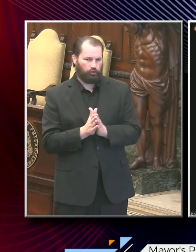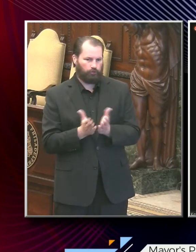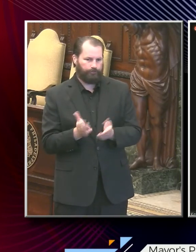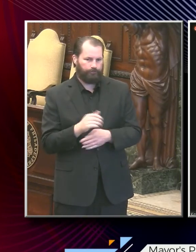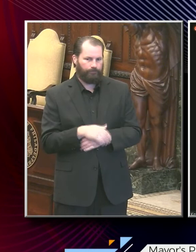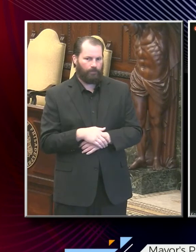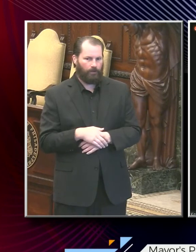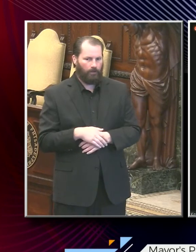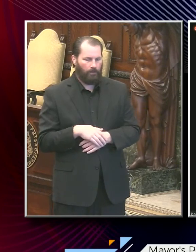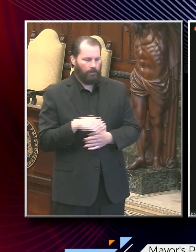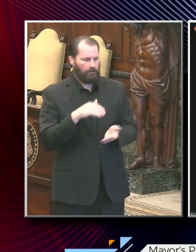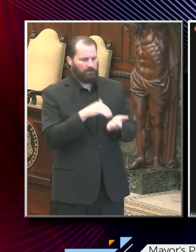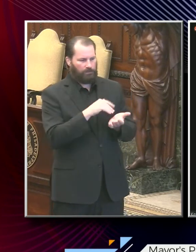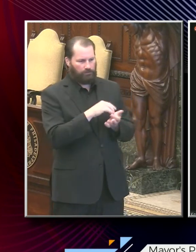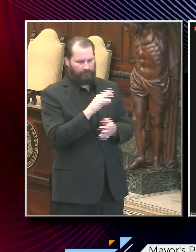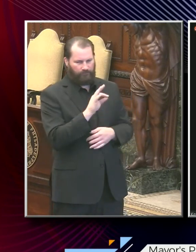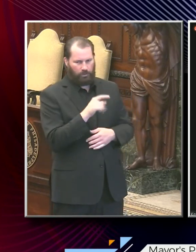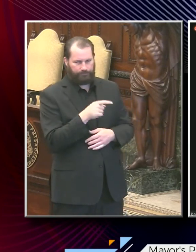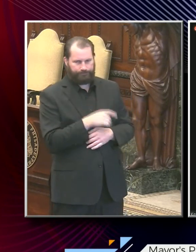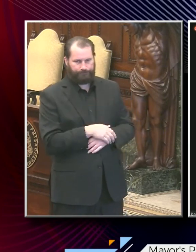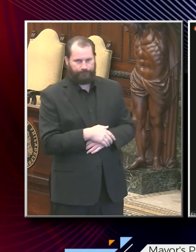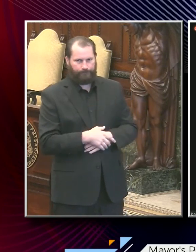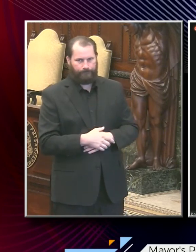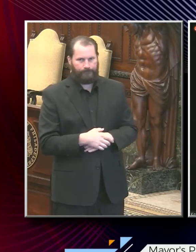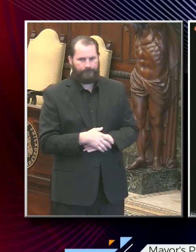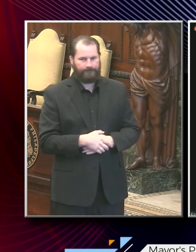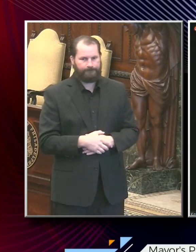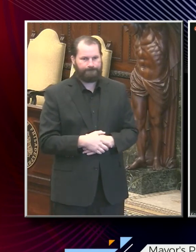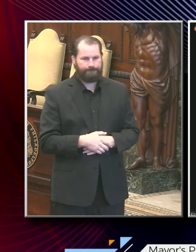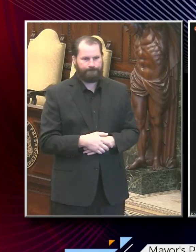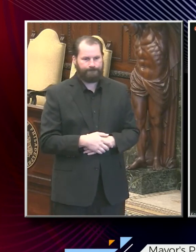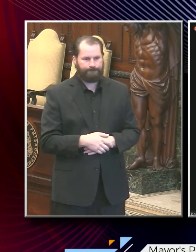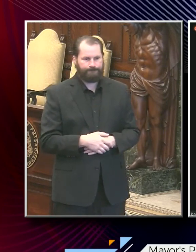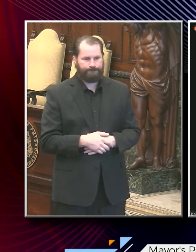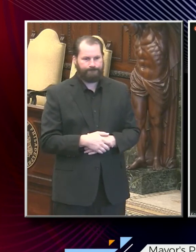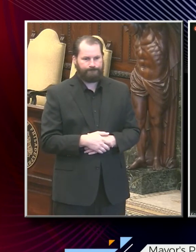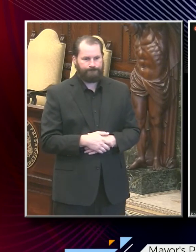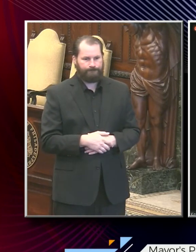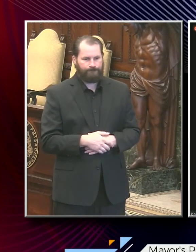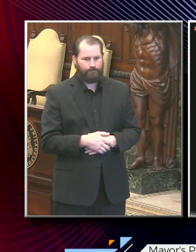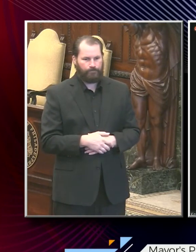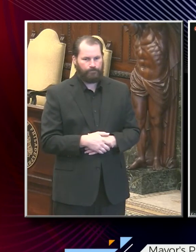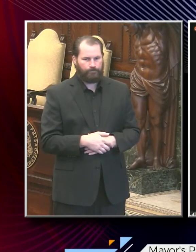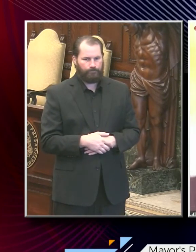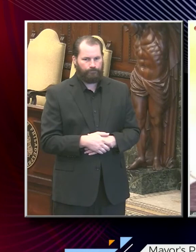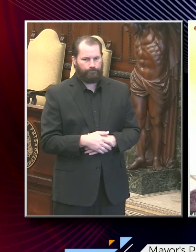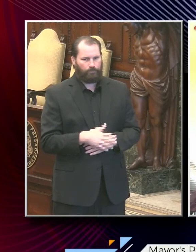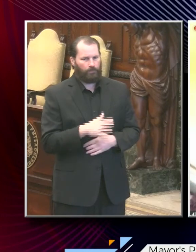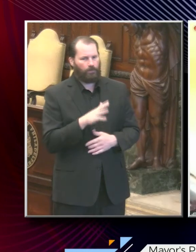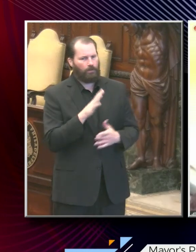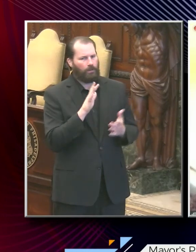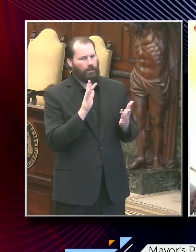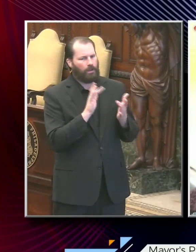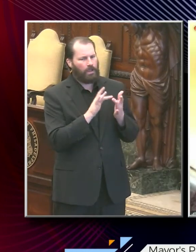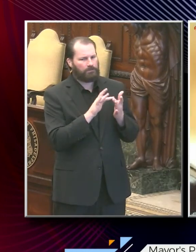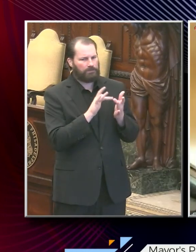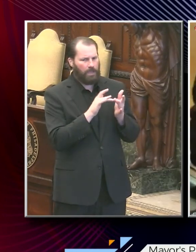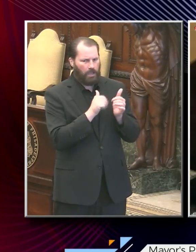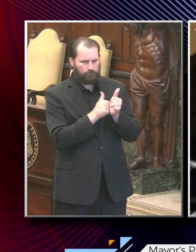I was just wondering, is there anything that the business community can or should be doing to make contact tracing easier for the city?